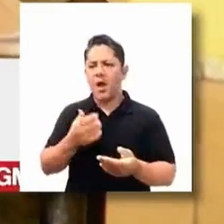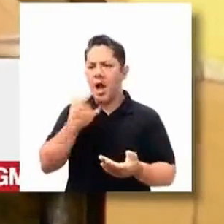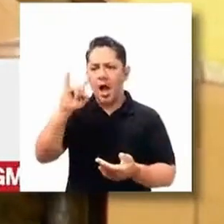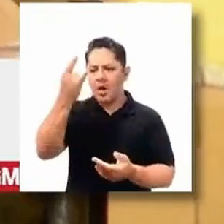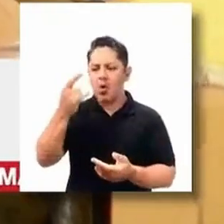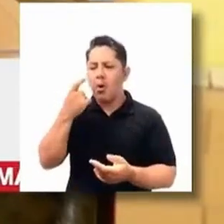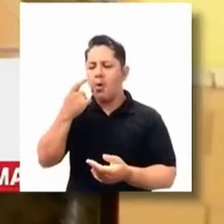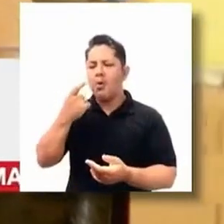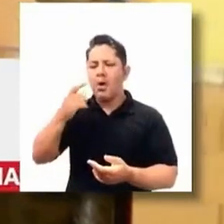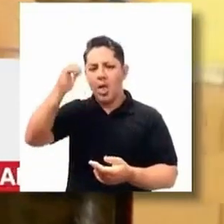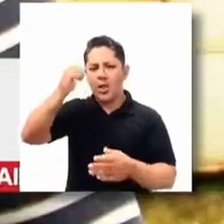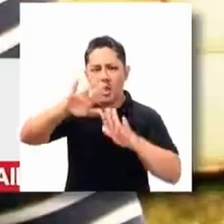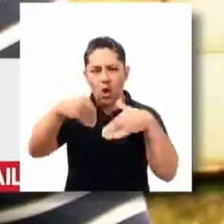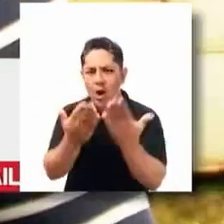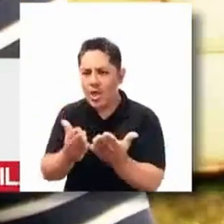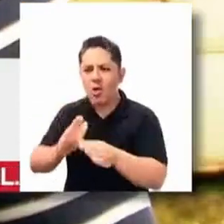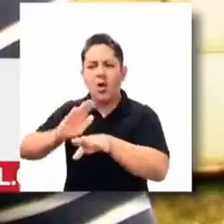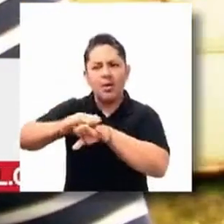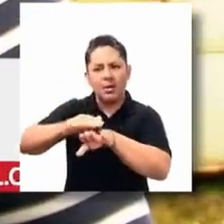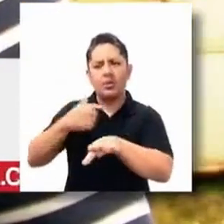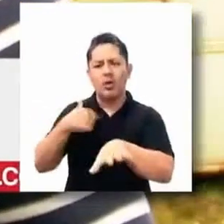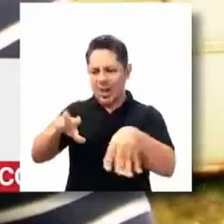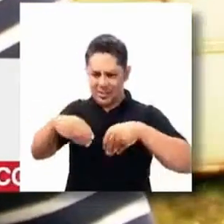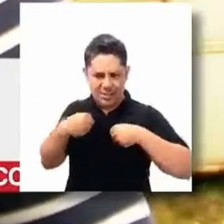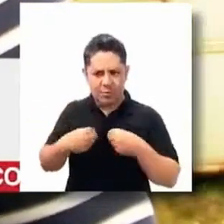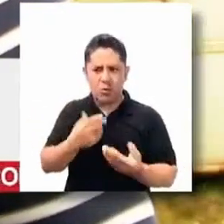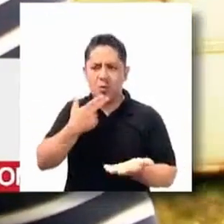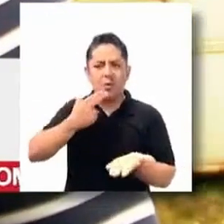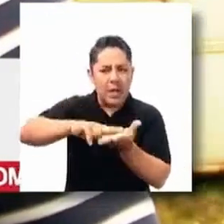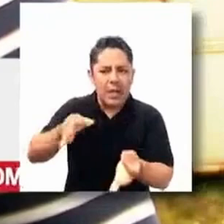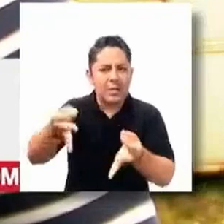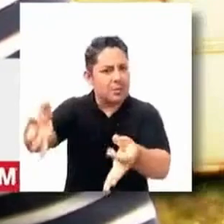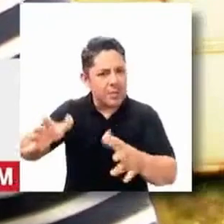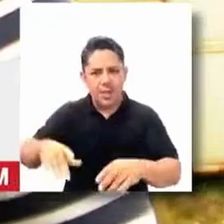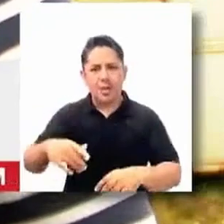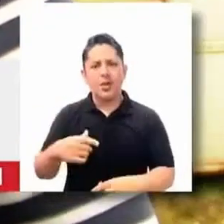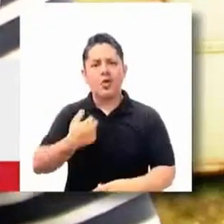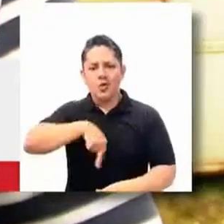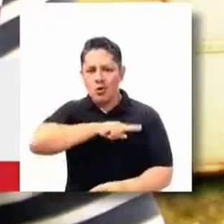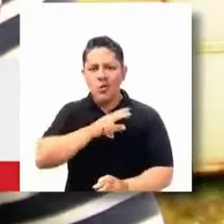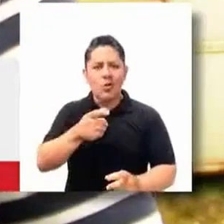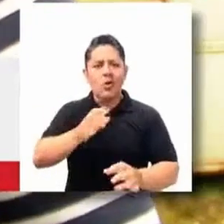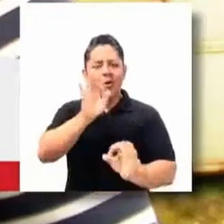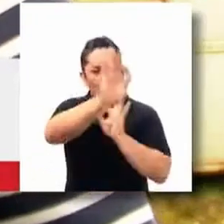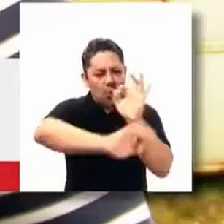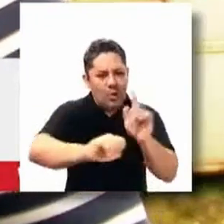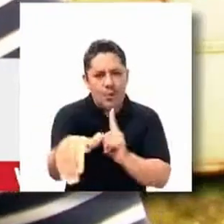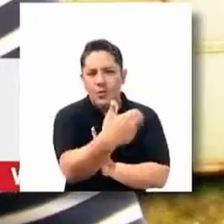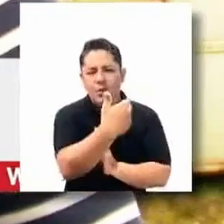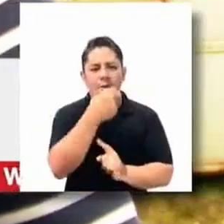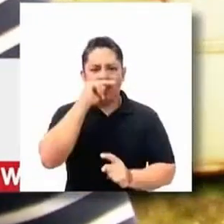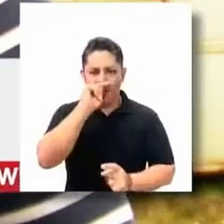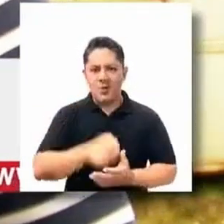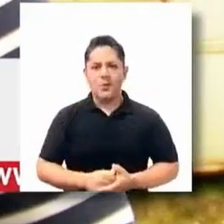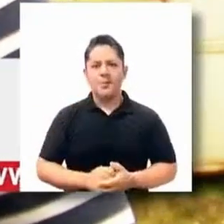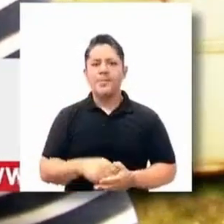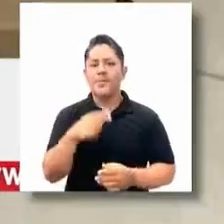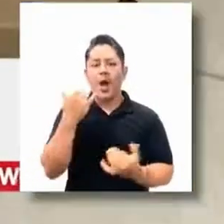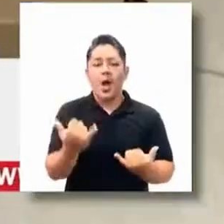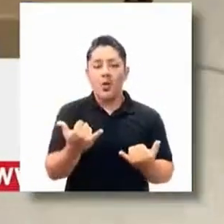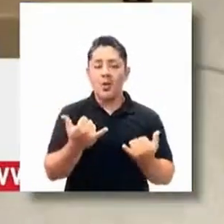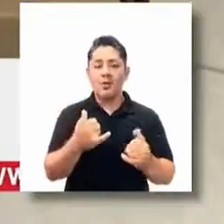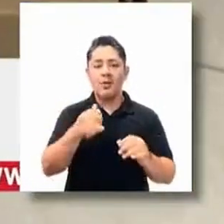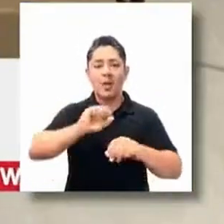for us to protect our children. We know that we can have serious consequences after we have these sickness that we can prevent with